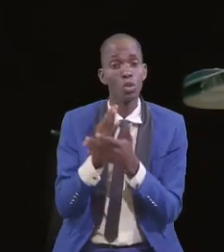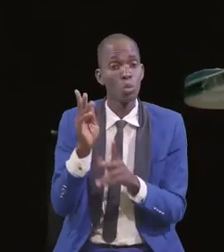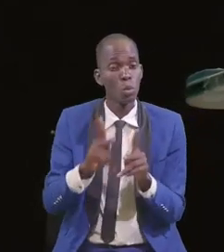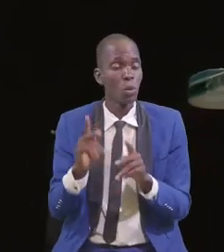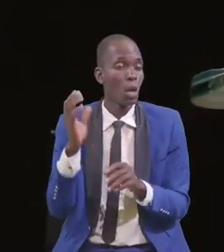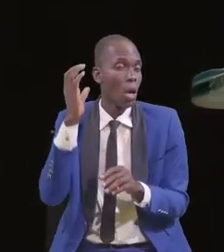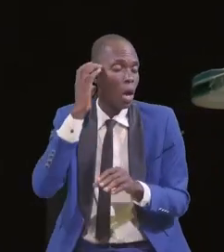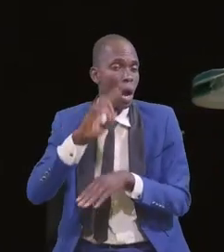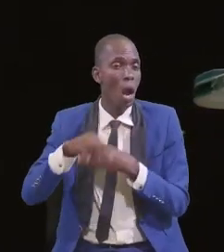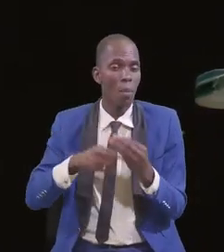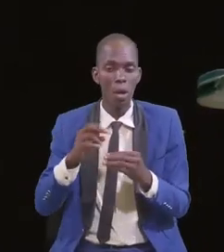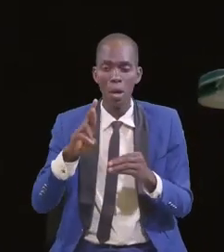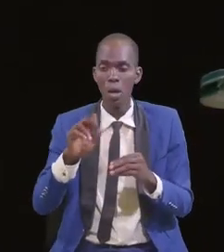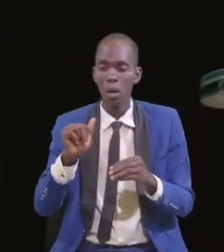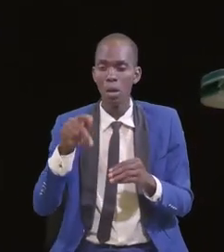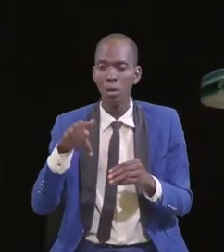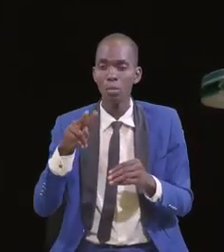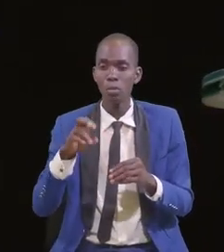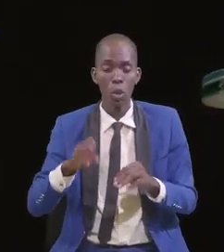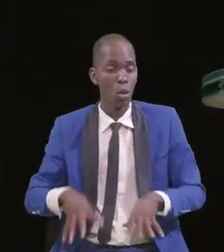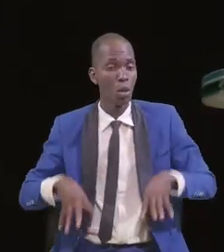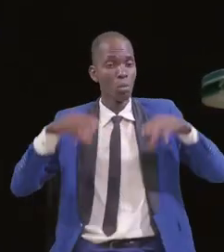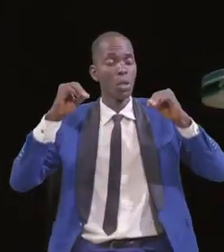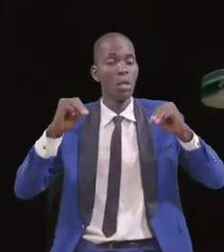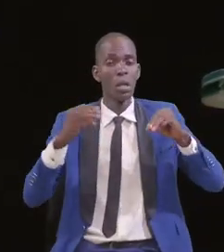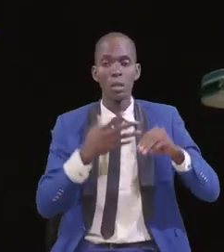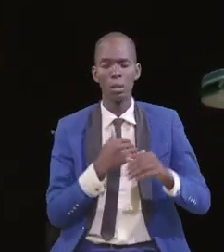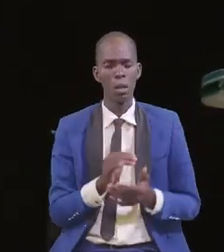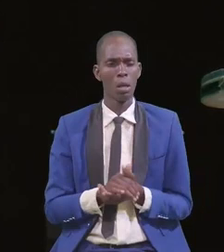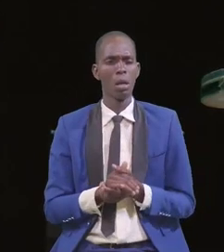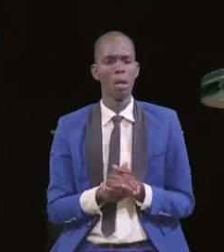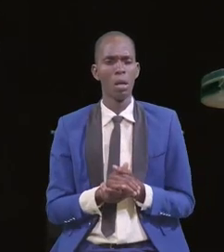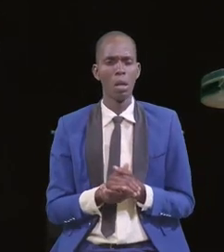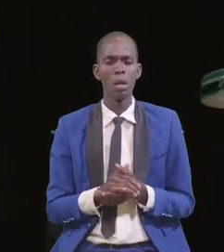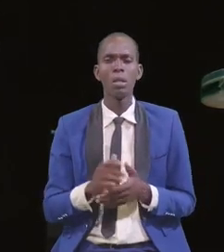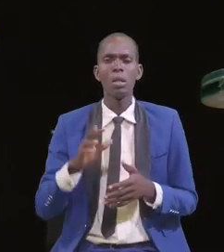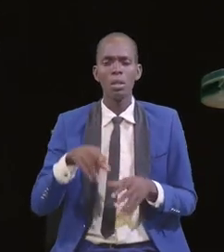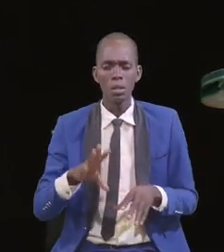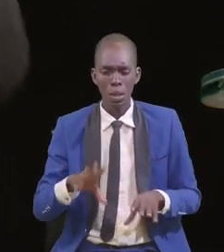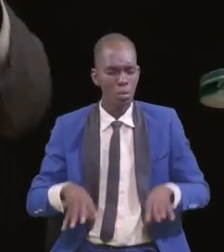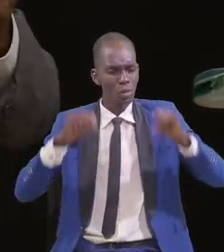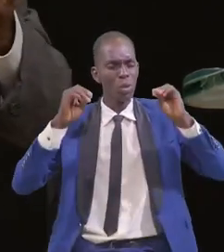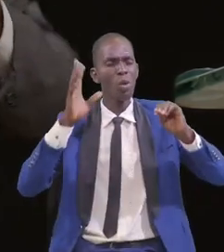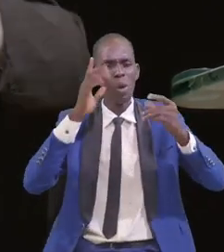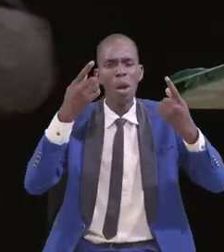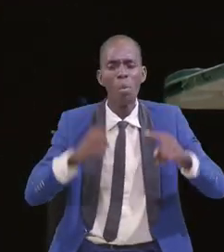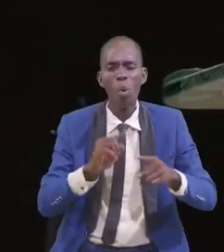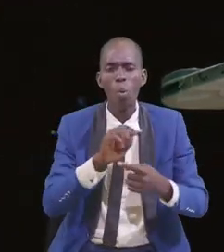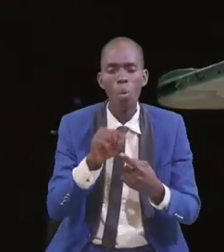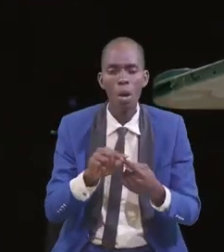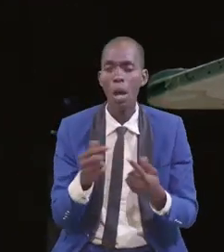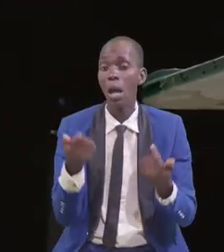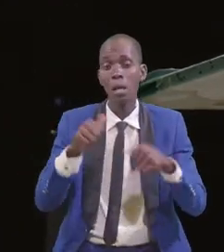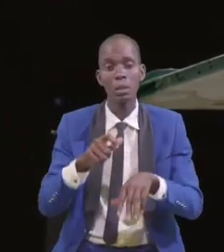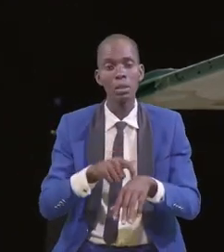can take place, and you say, give me the next word. They say, anytime. They know that in their head. They